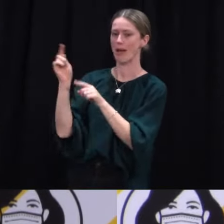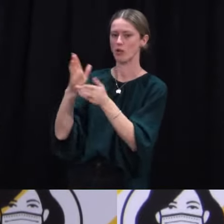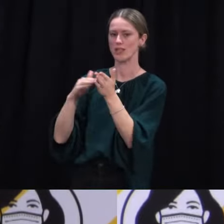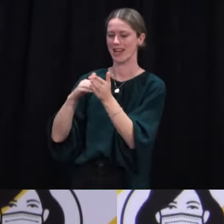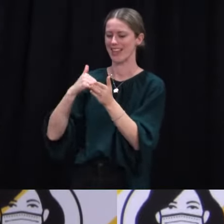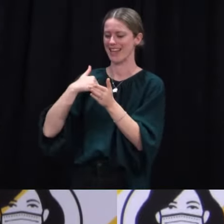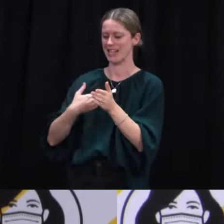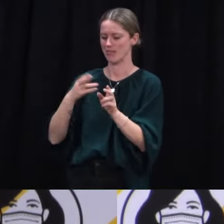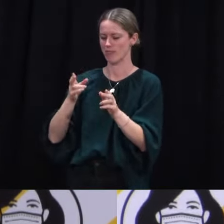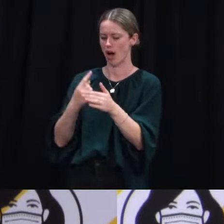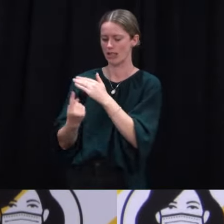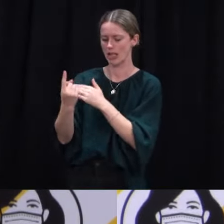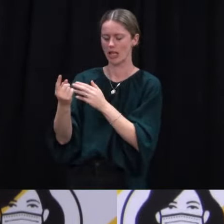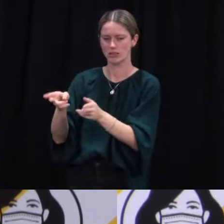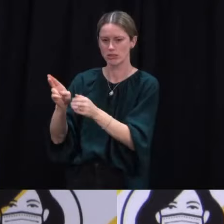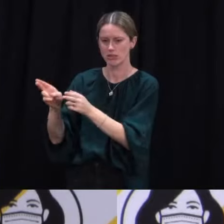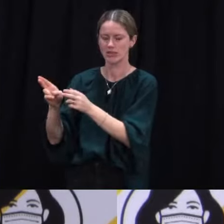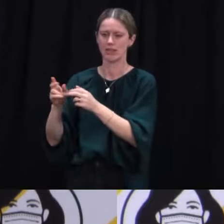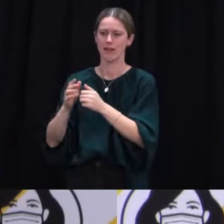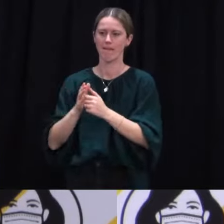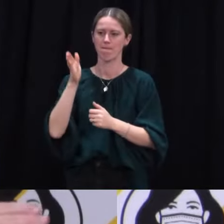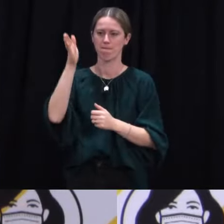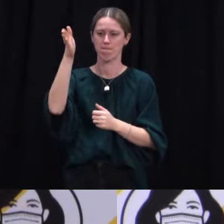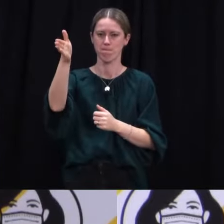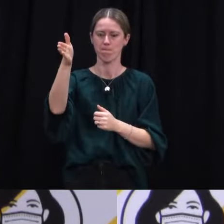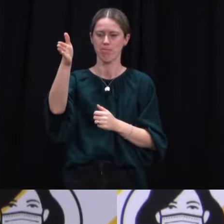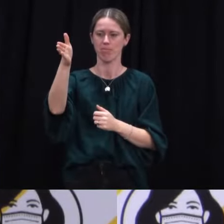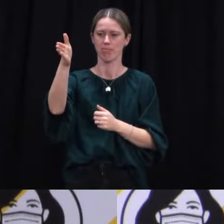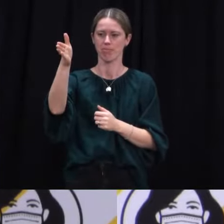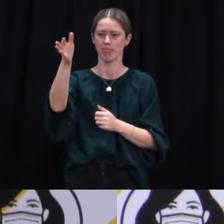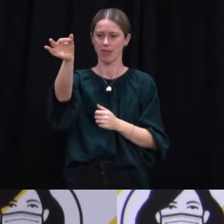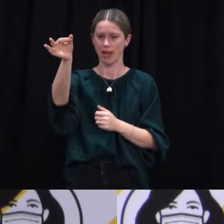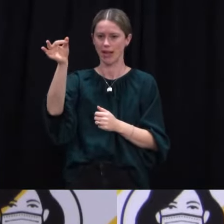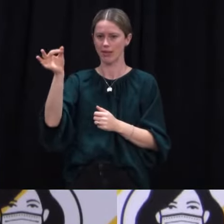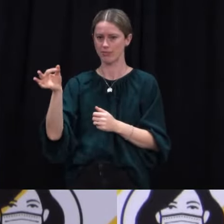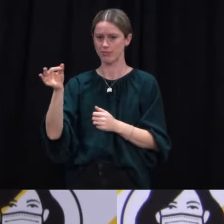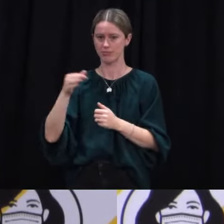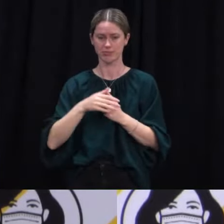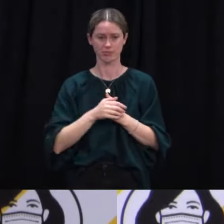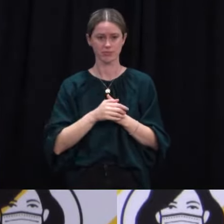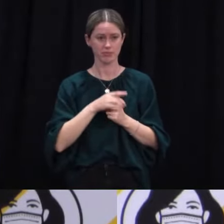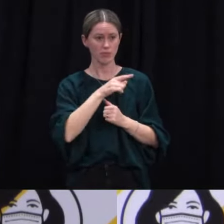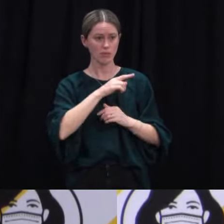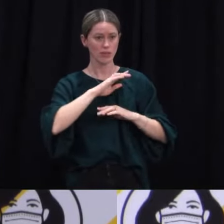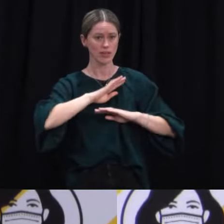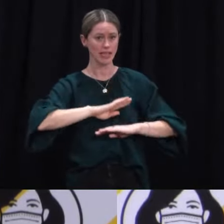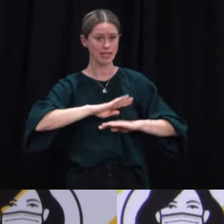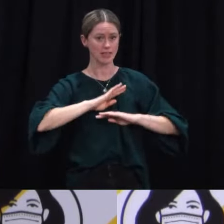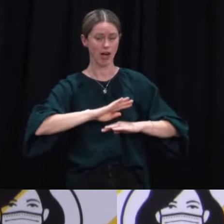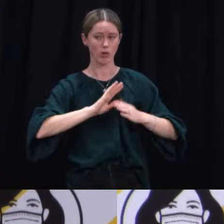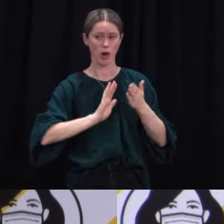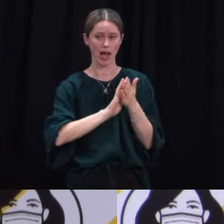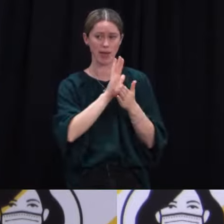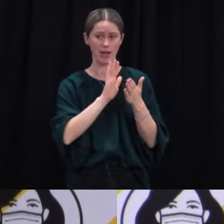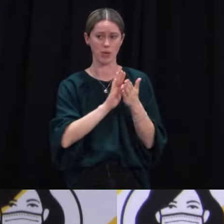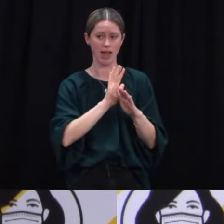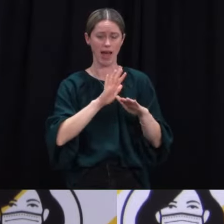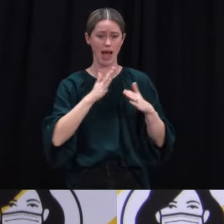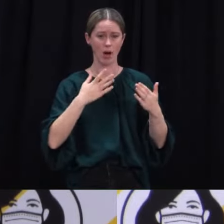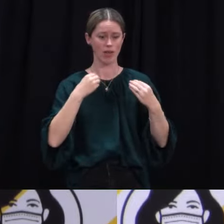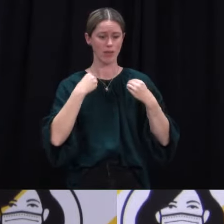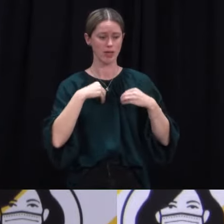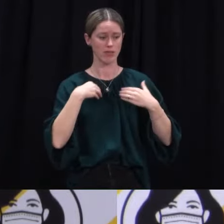have vouchers booked to come into the country. Jane, Minister, are you satisfied or happy with the way the ministry